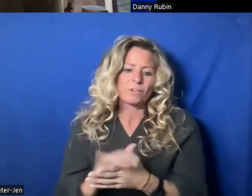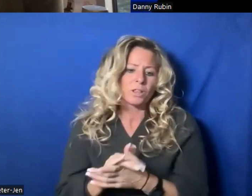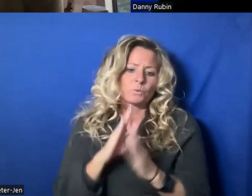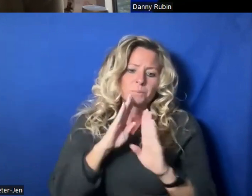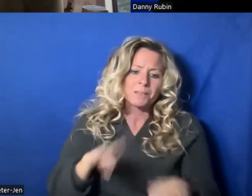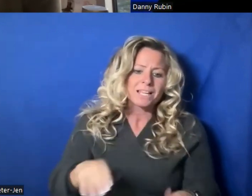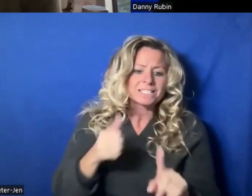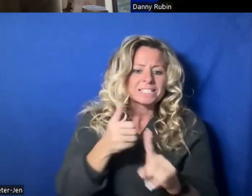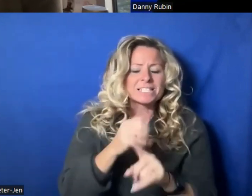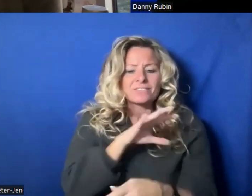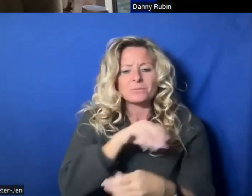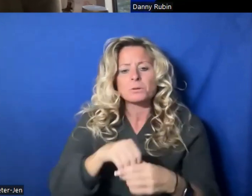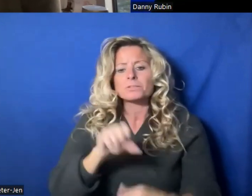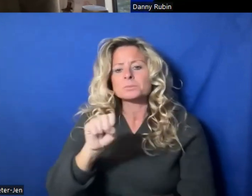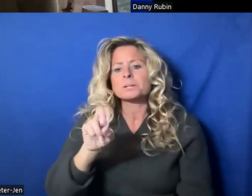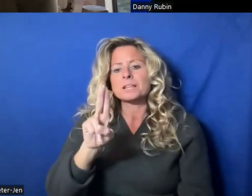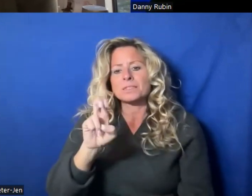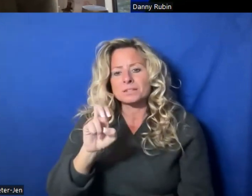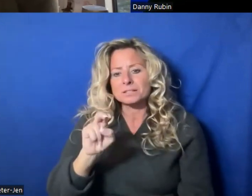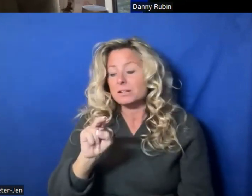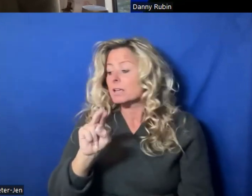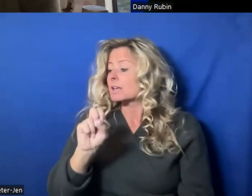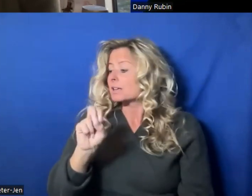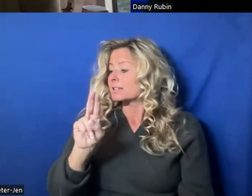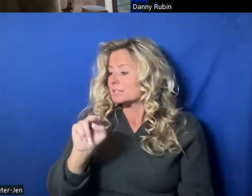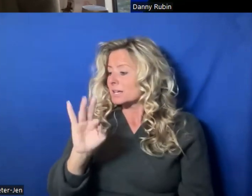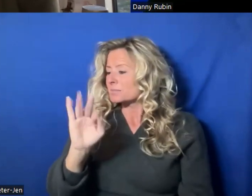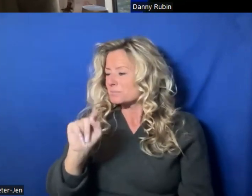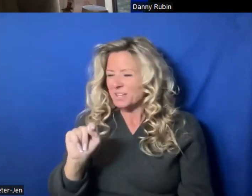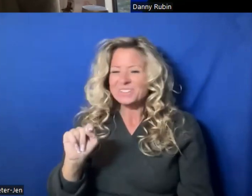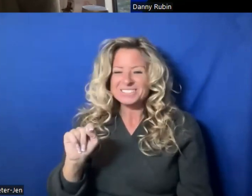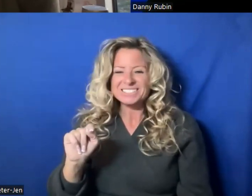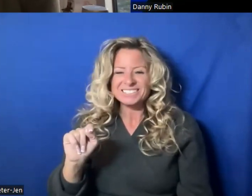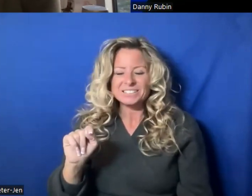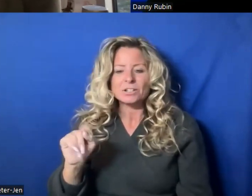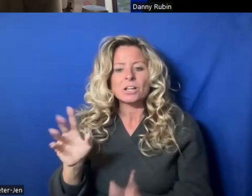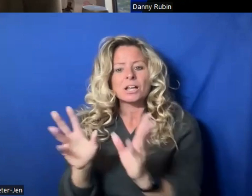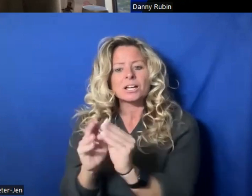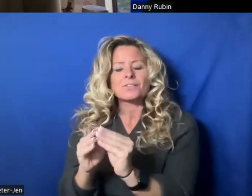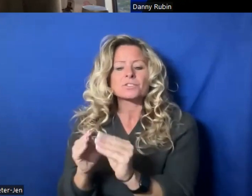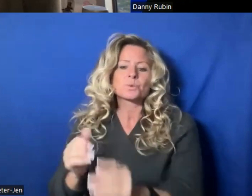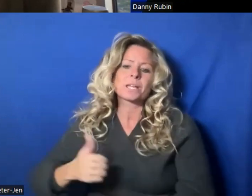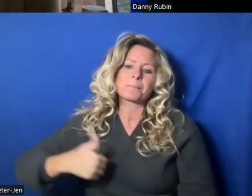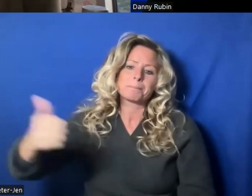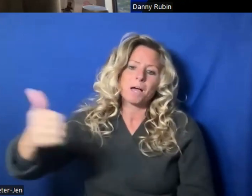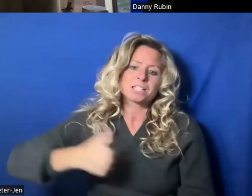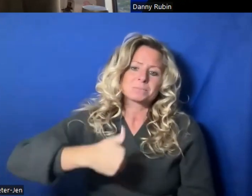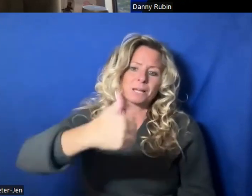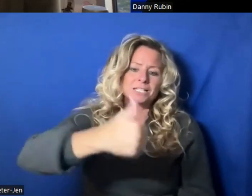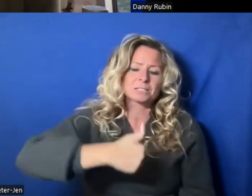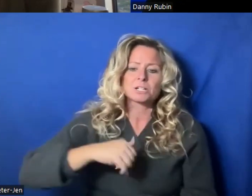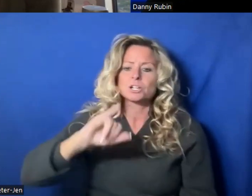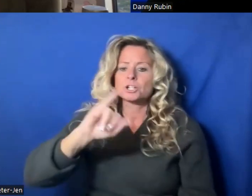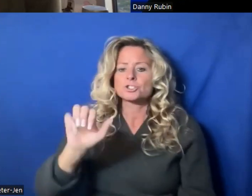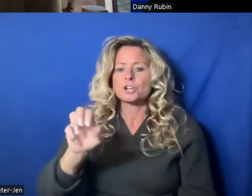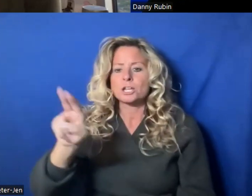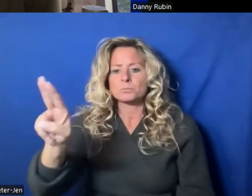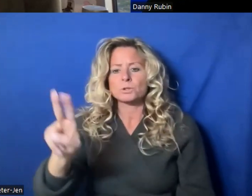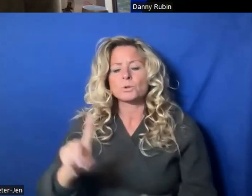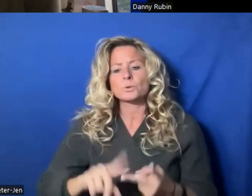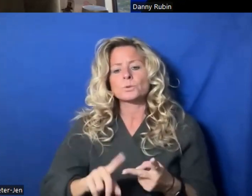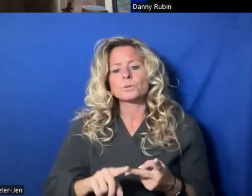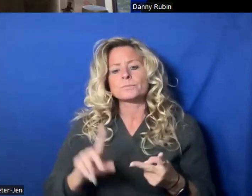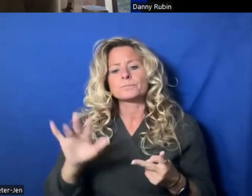to be in the Sun Belt Conference. So a lot of our games are busable. So we can drive. We can bus to JMU. We can bus Right.